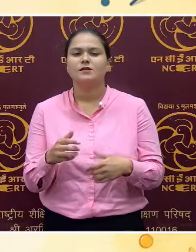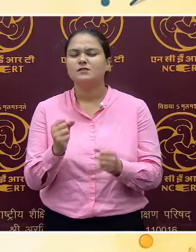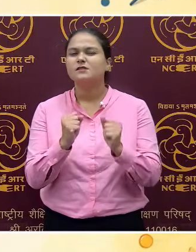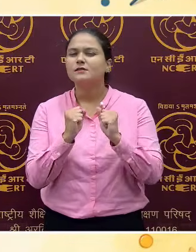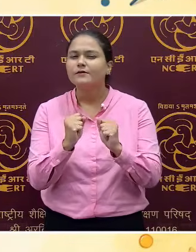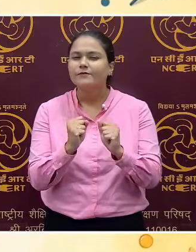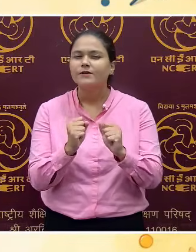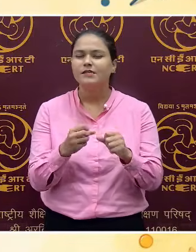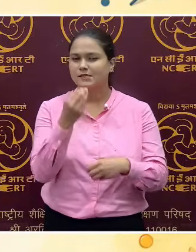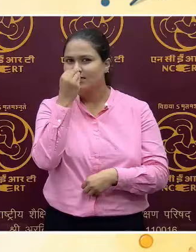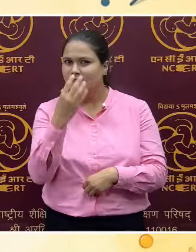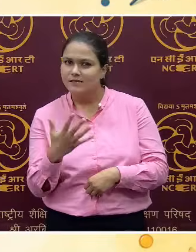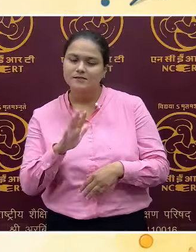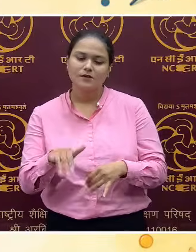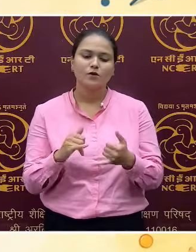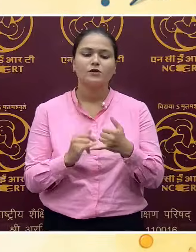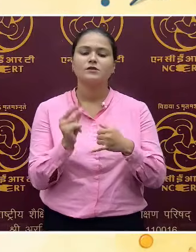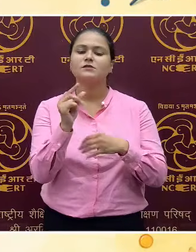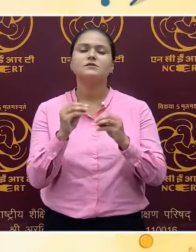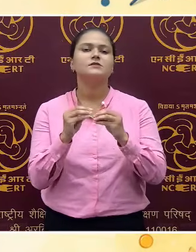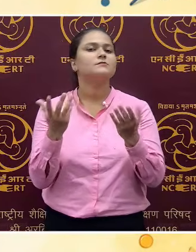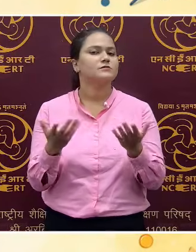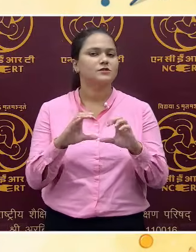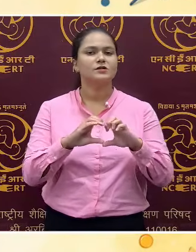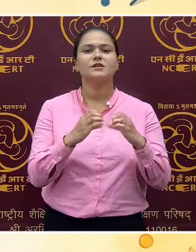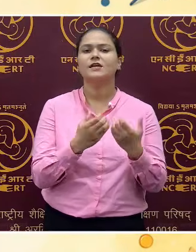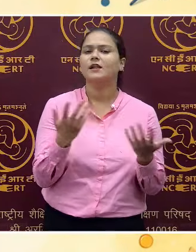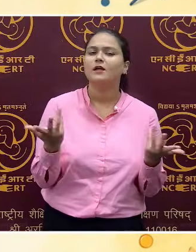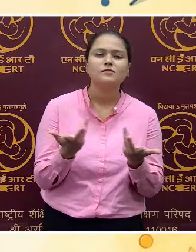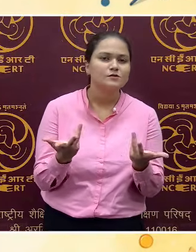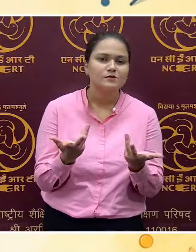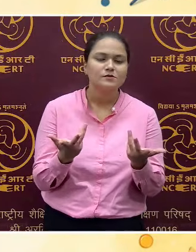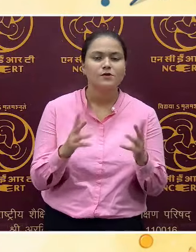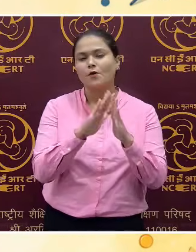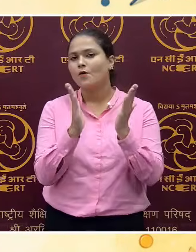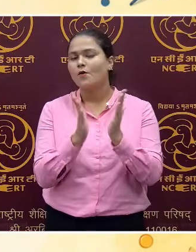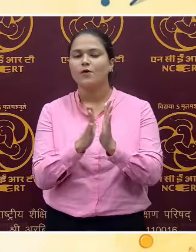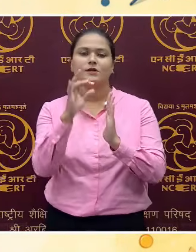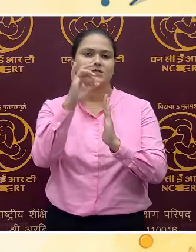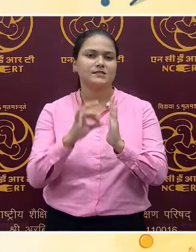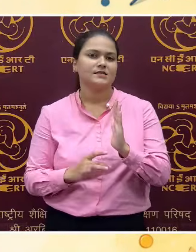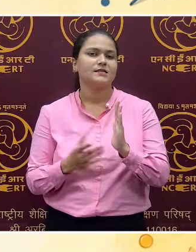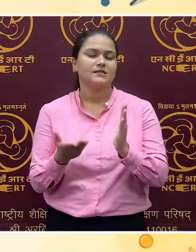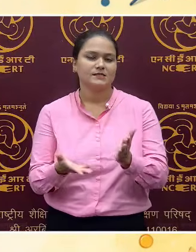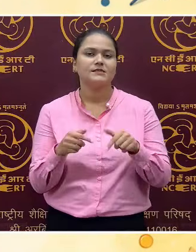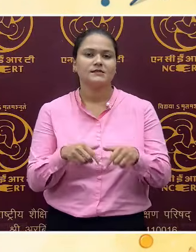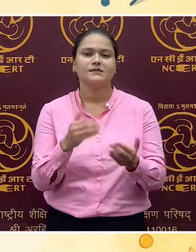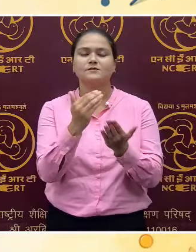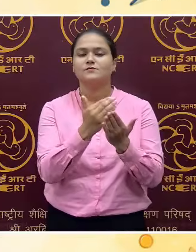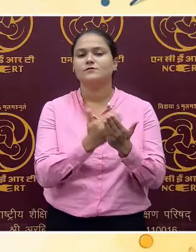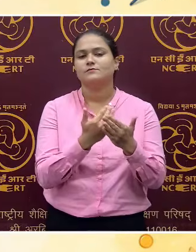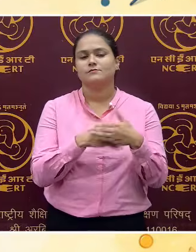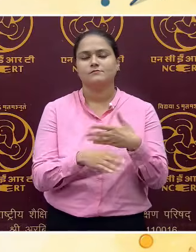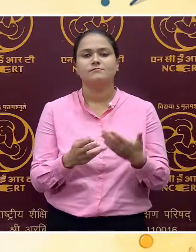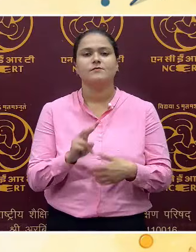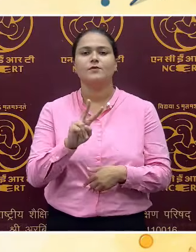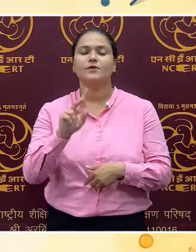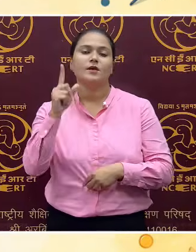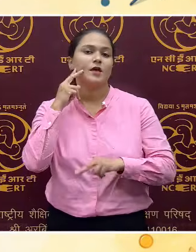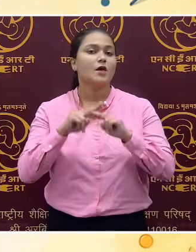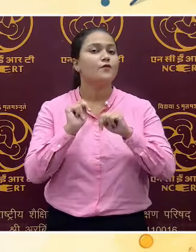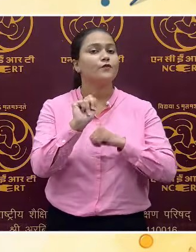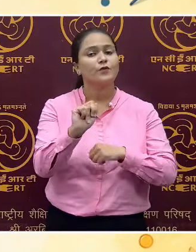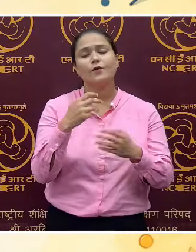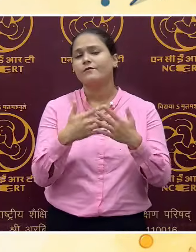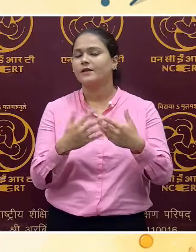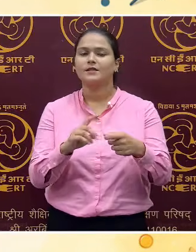difficult? Which subject is it for? Which grade is it for? You'll get all the details in this series of ours. If you have